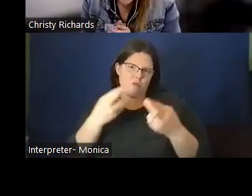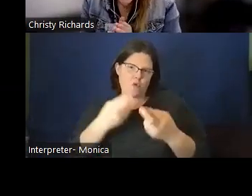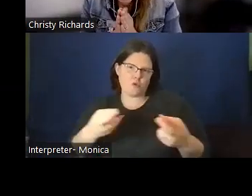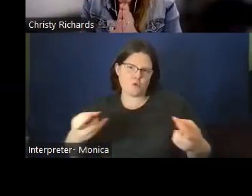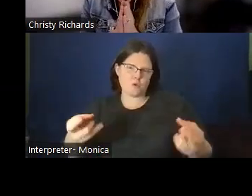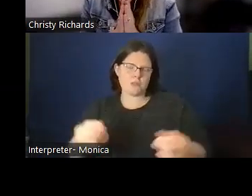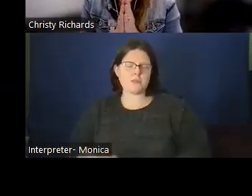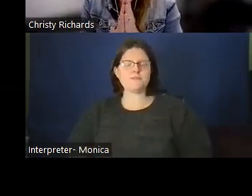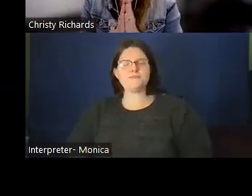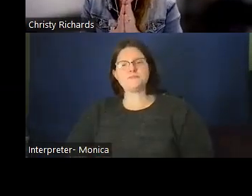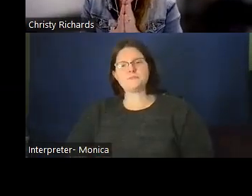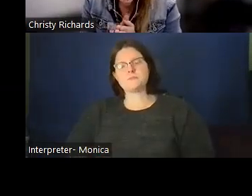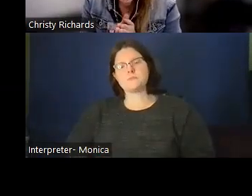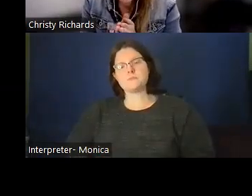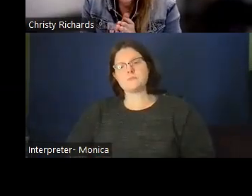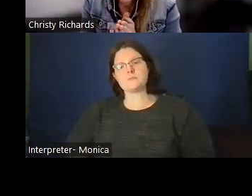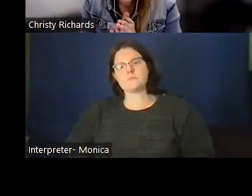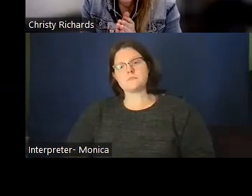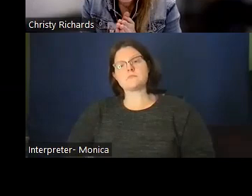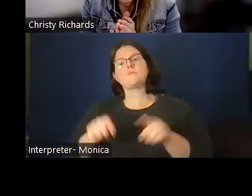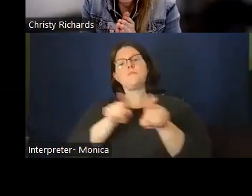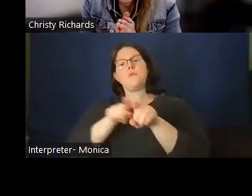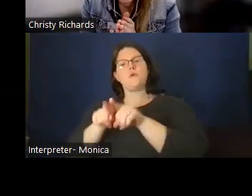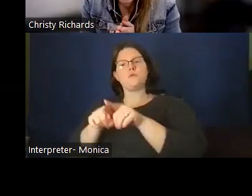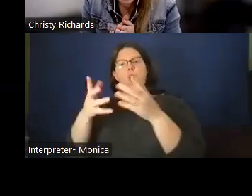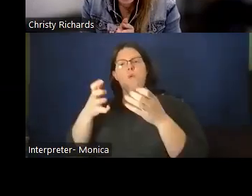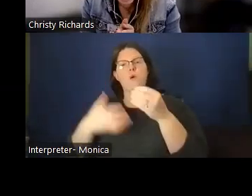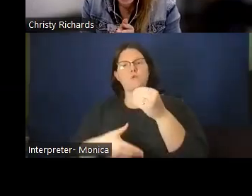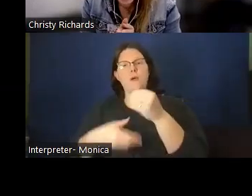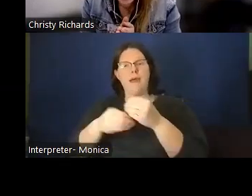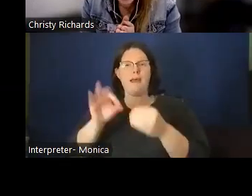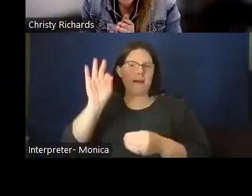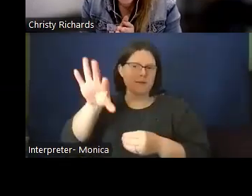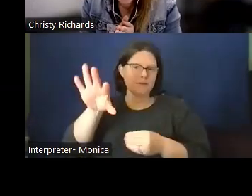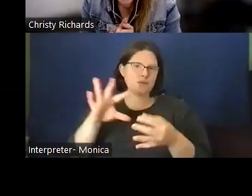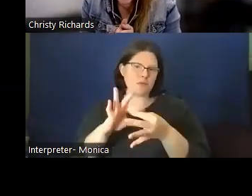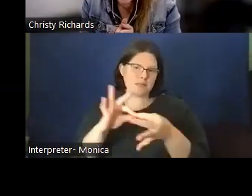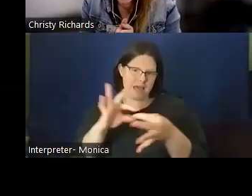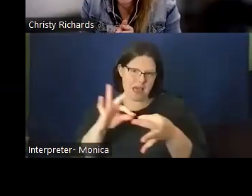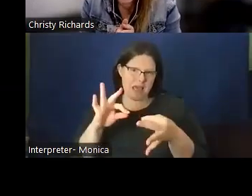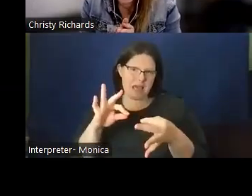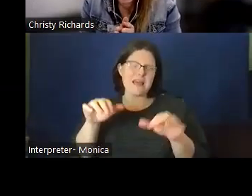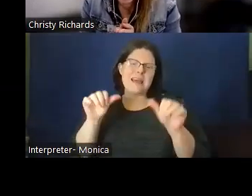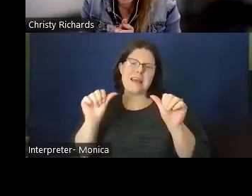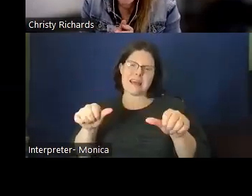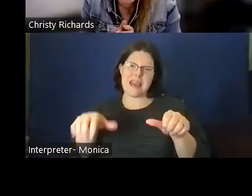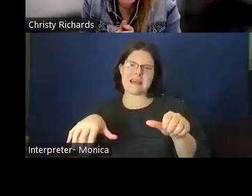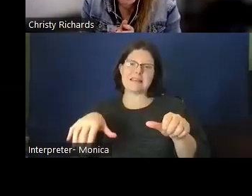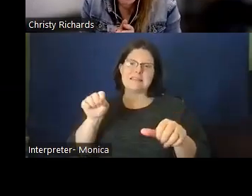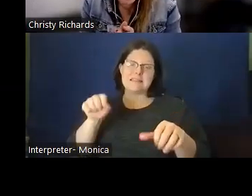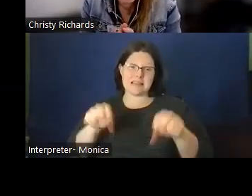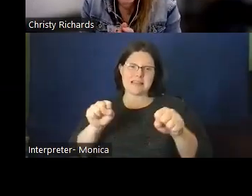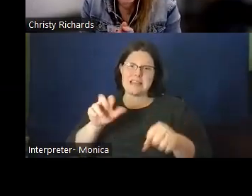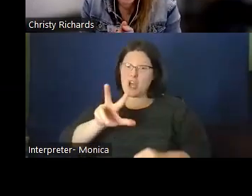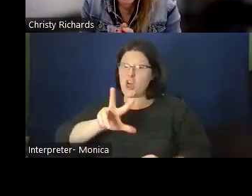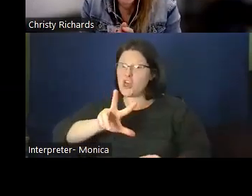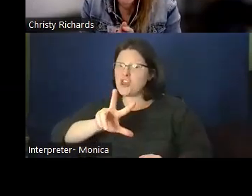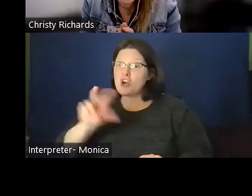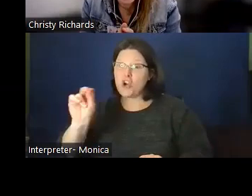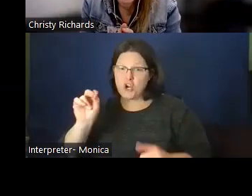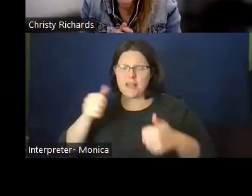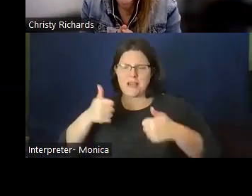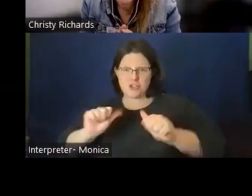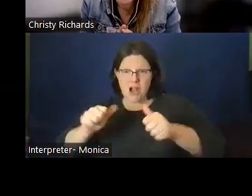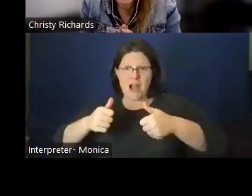And I think it's important to say on the slide that it can take 30 quitting attempts before you're